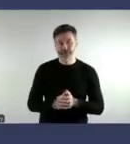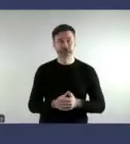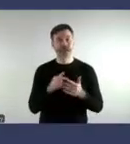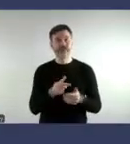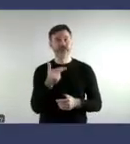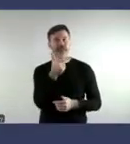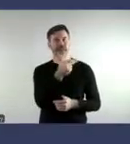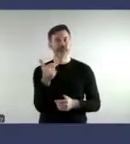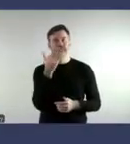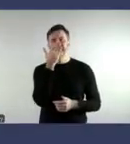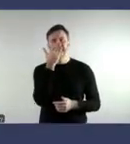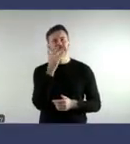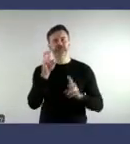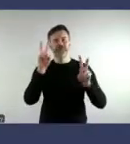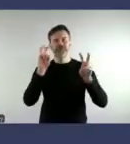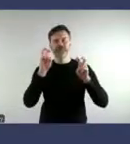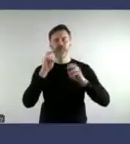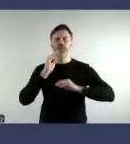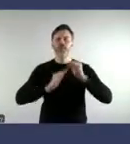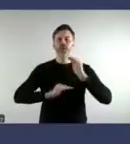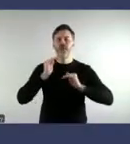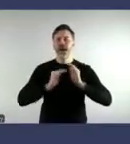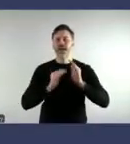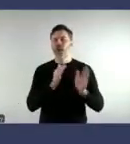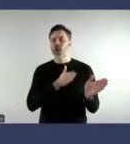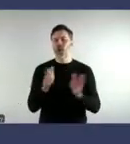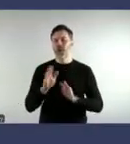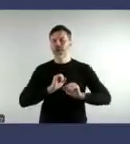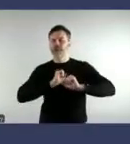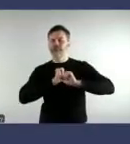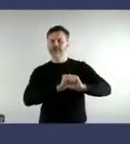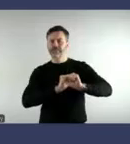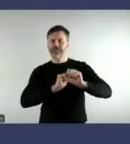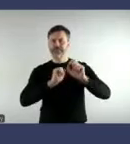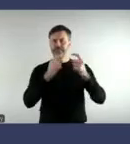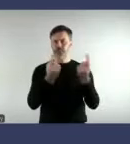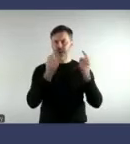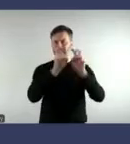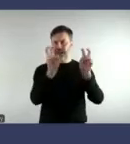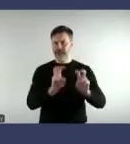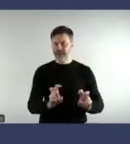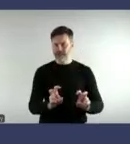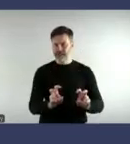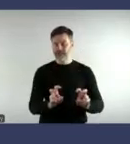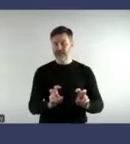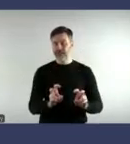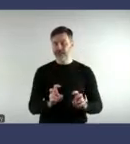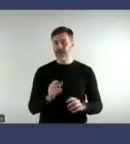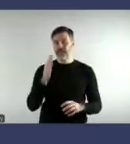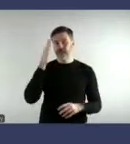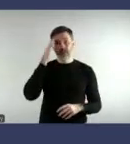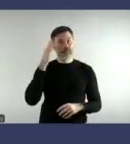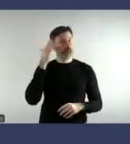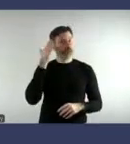Today's topic, the creation of a preparedness for crisis